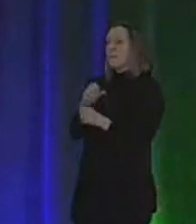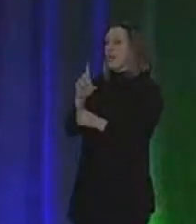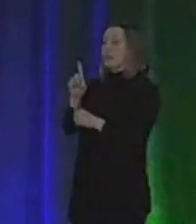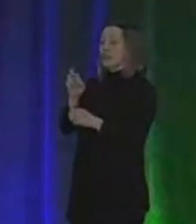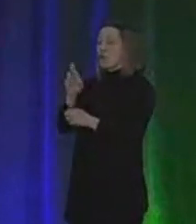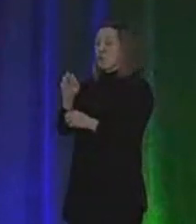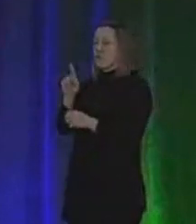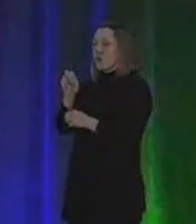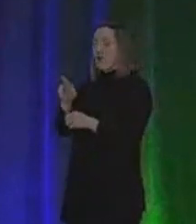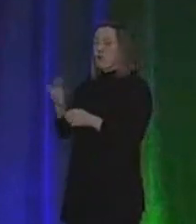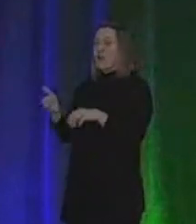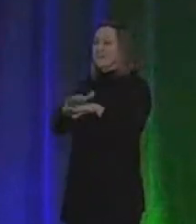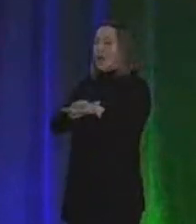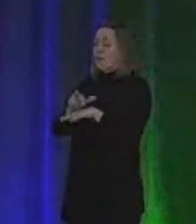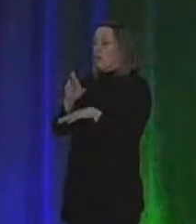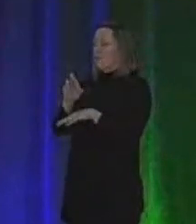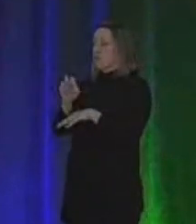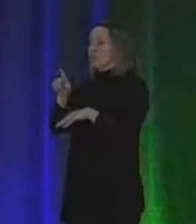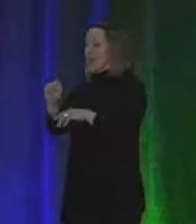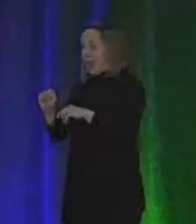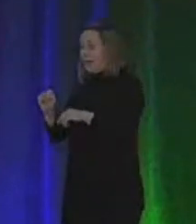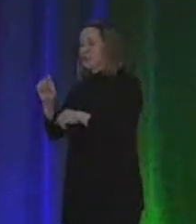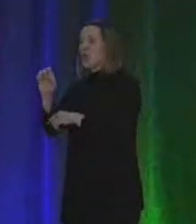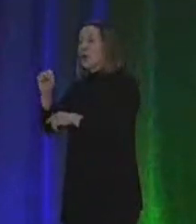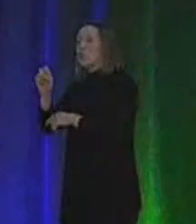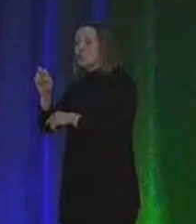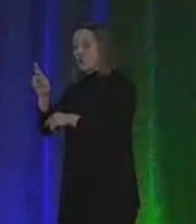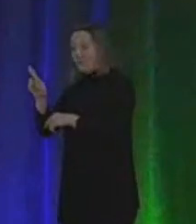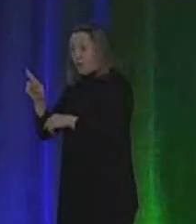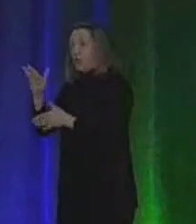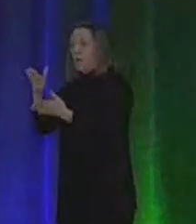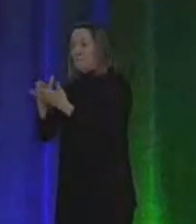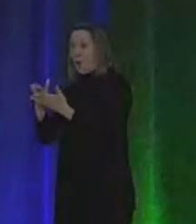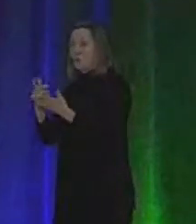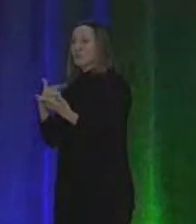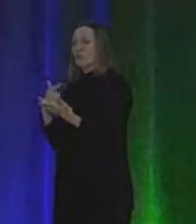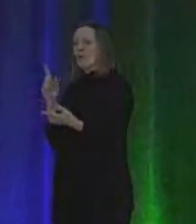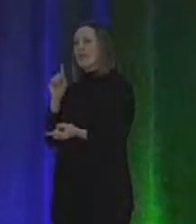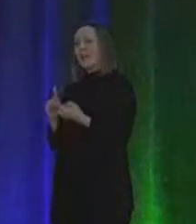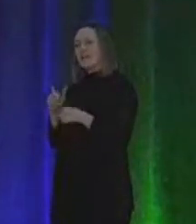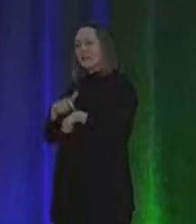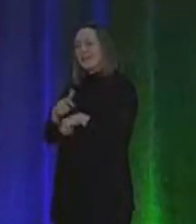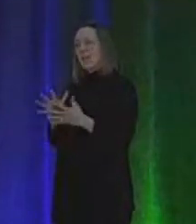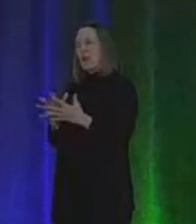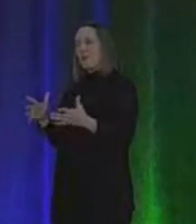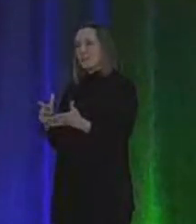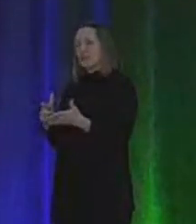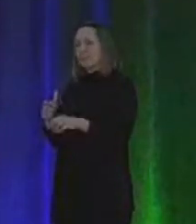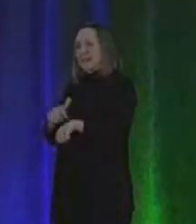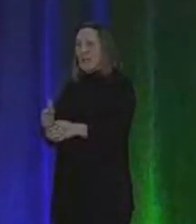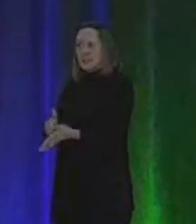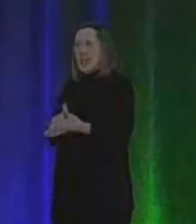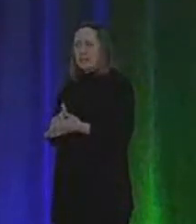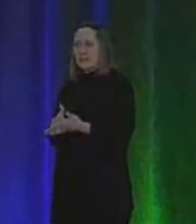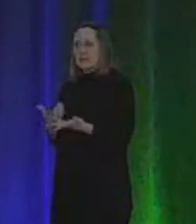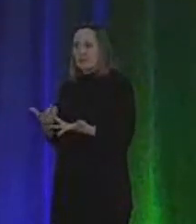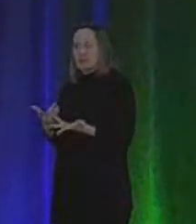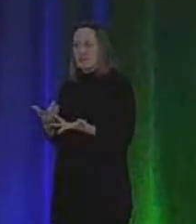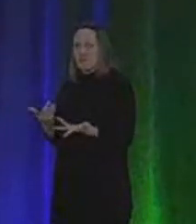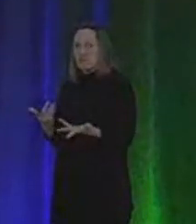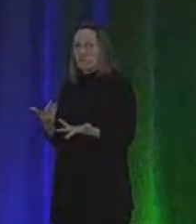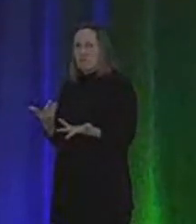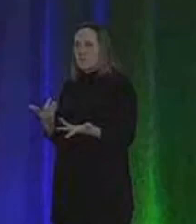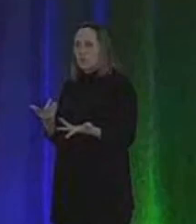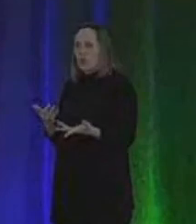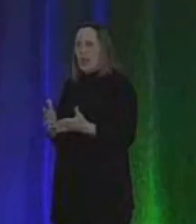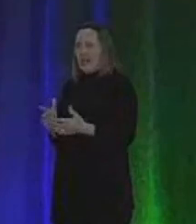top of React server components, we're able to reduce the amount of work that the server has to do. And yeah, we're able to reduce the